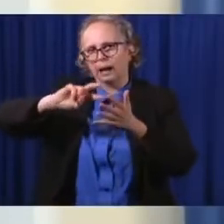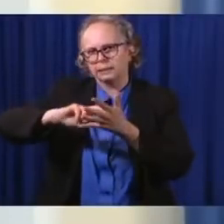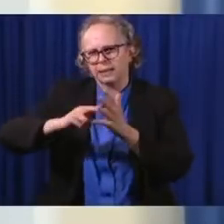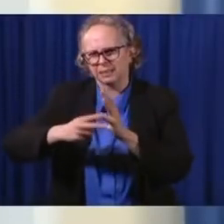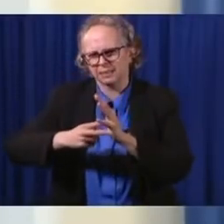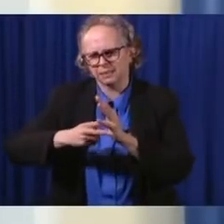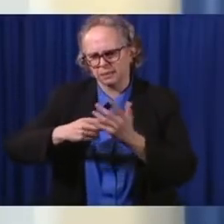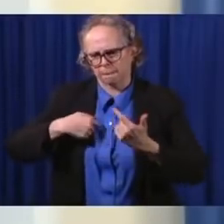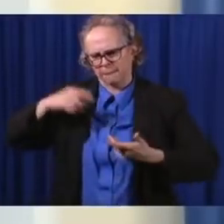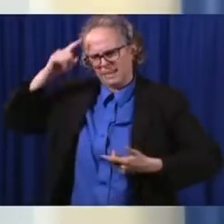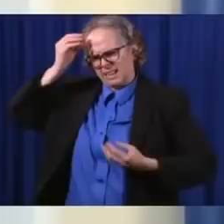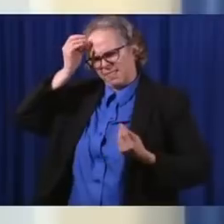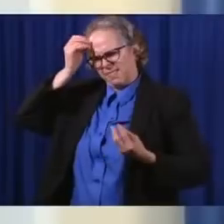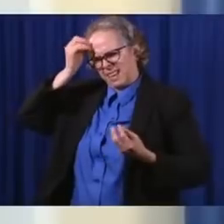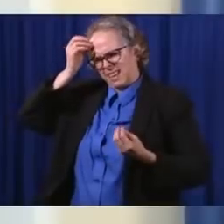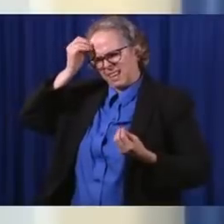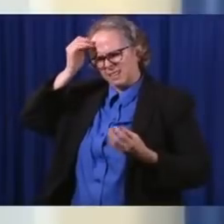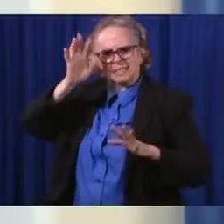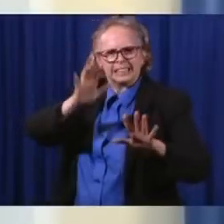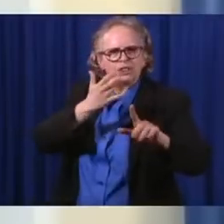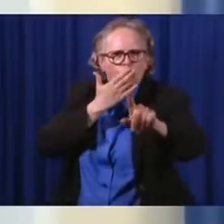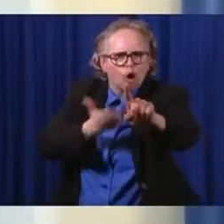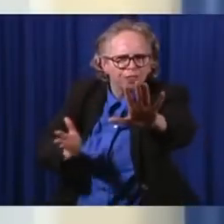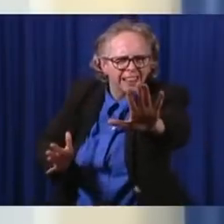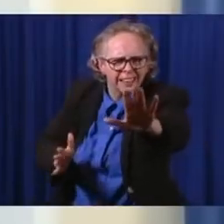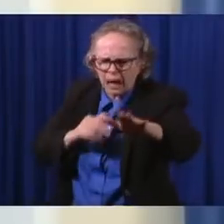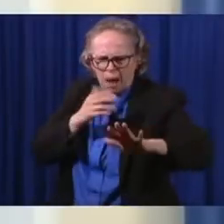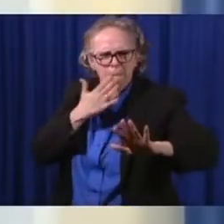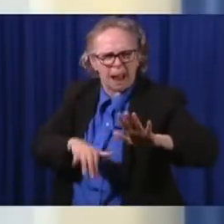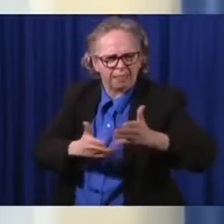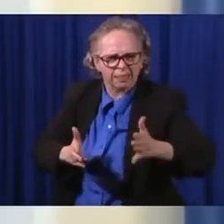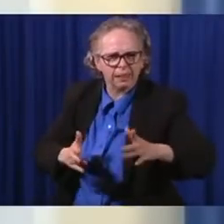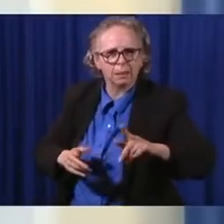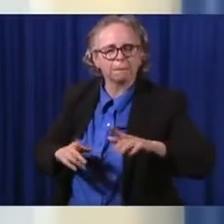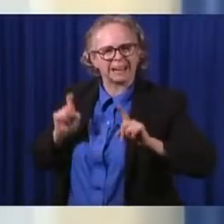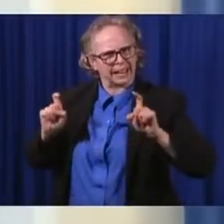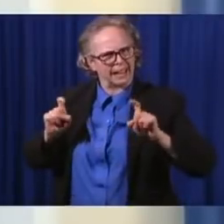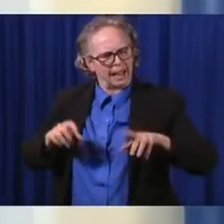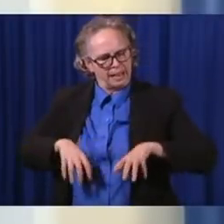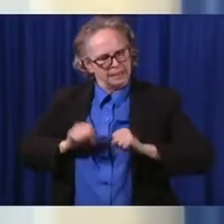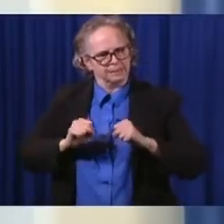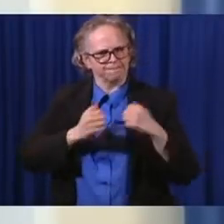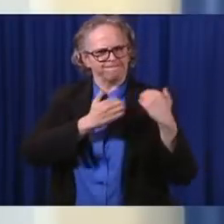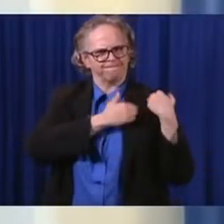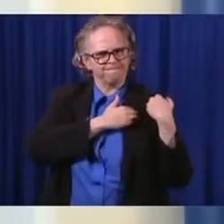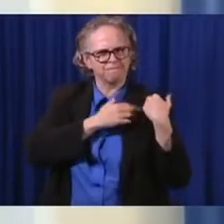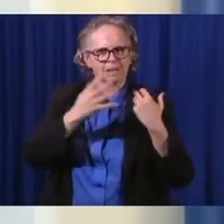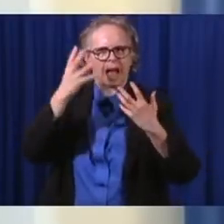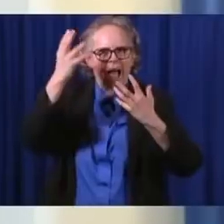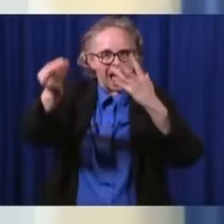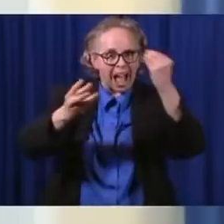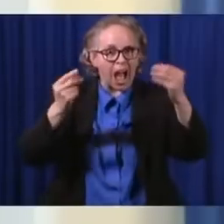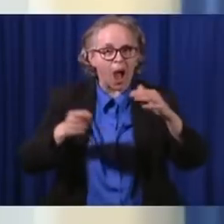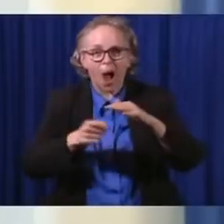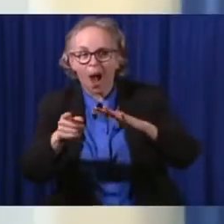those basics as you go forward and about your business. It's so important to remember the social distance, the masking when